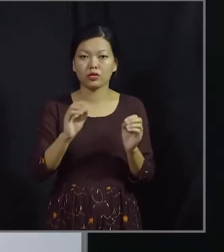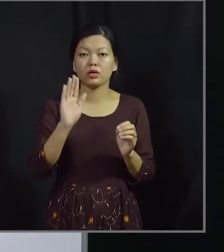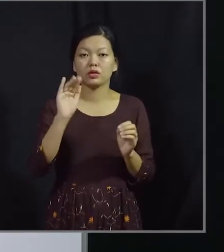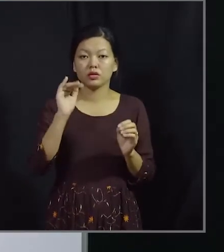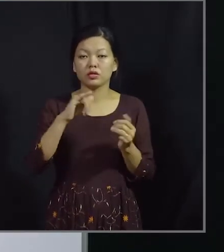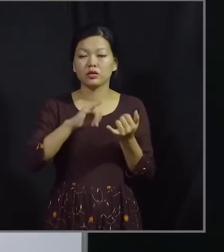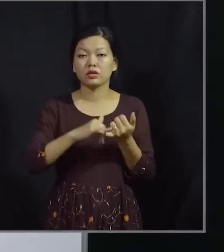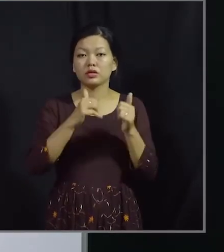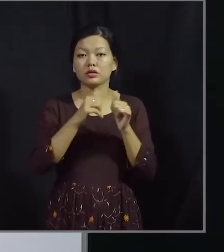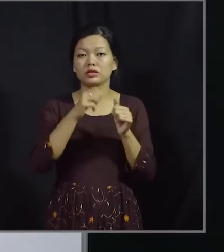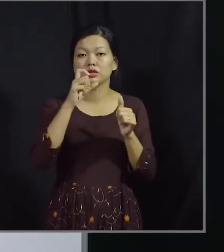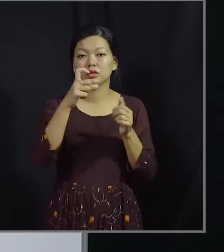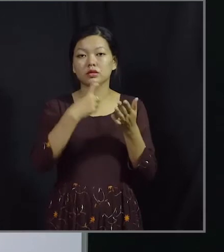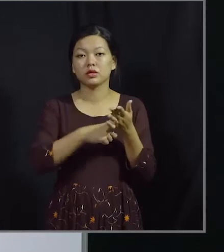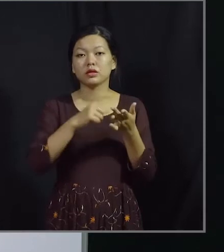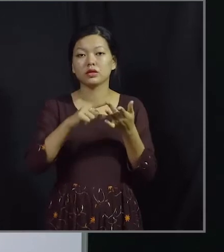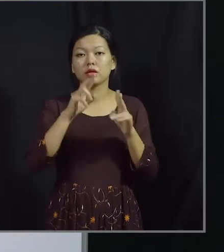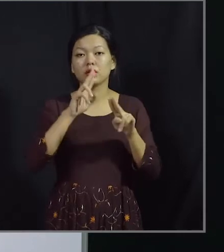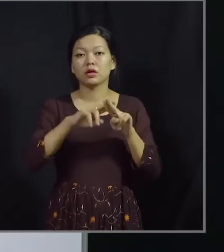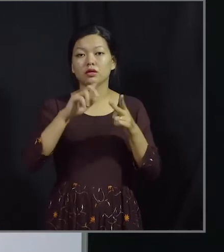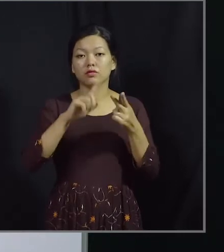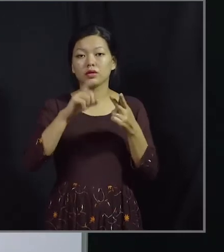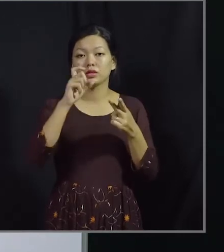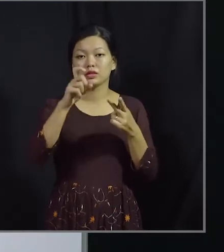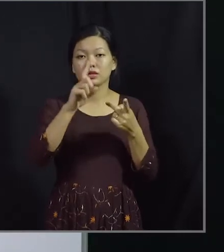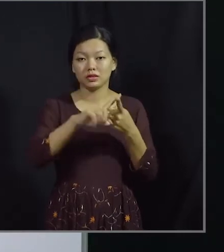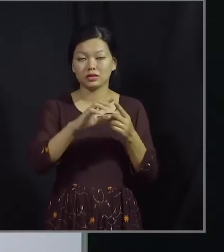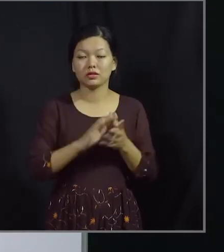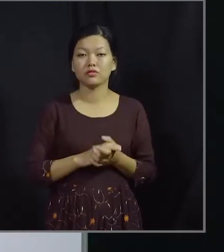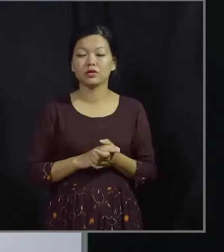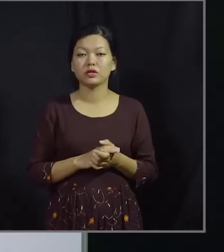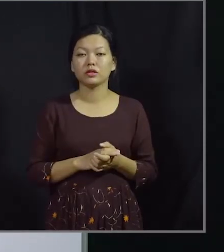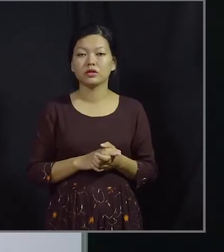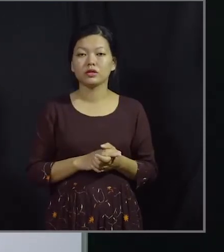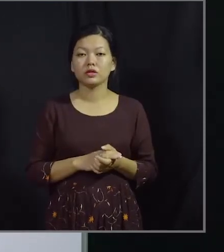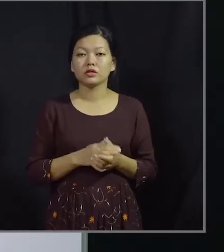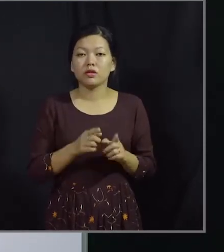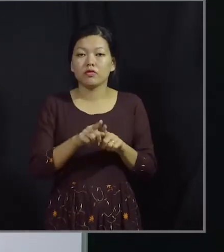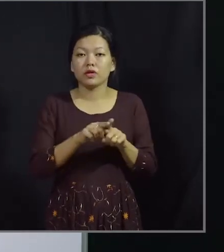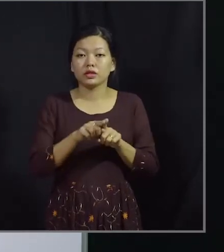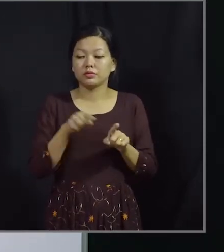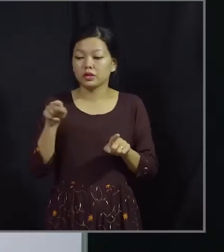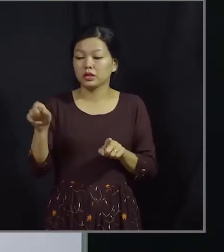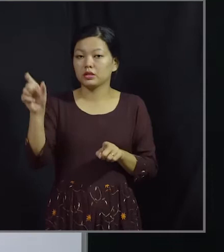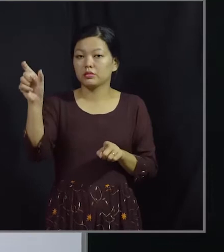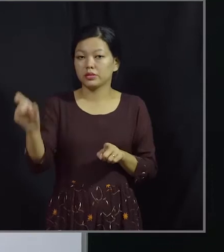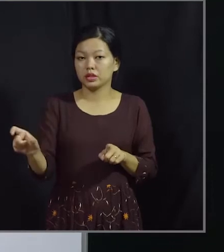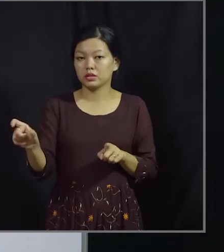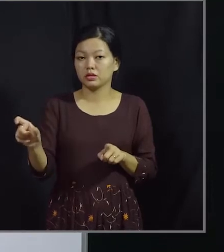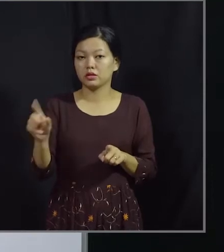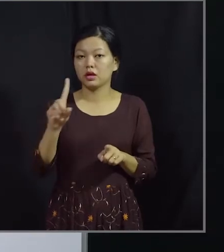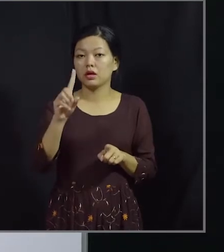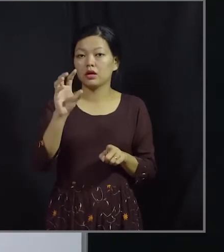is a partner whose share has been decreased. Whose share has been decreased with the result